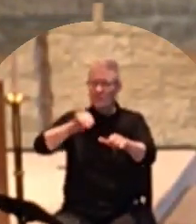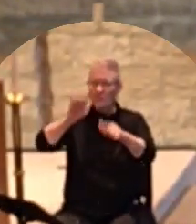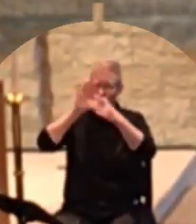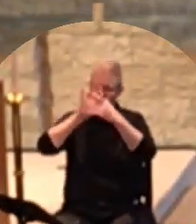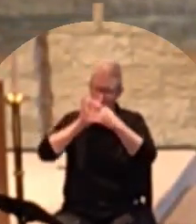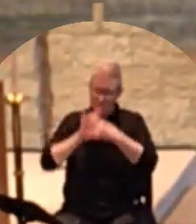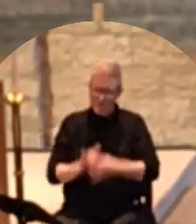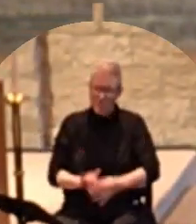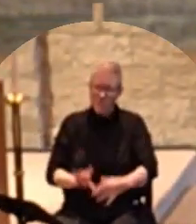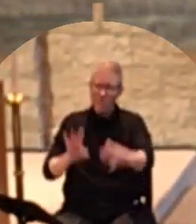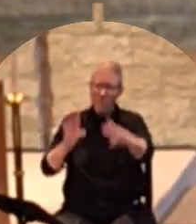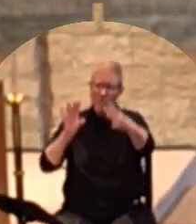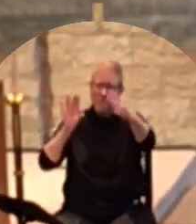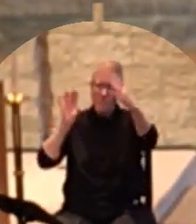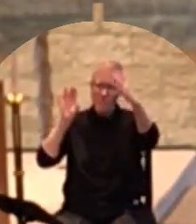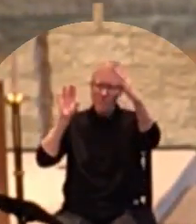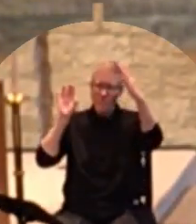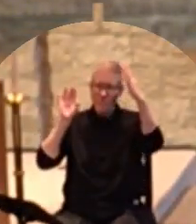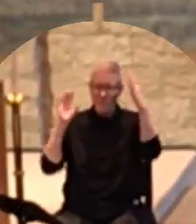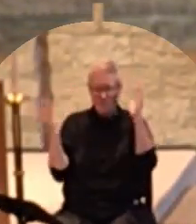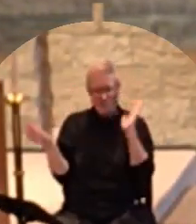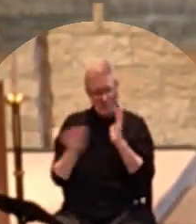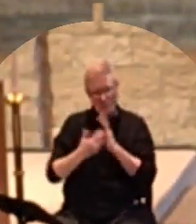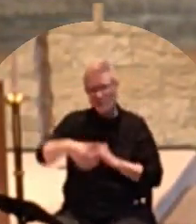And again, we inhale